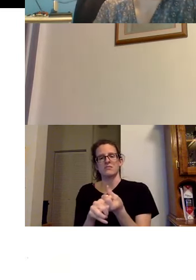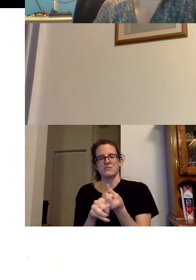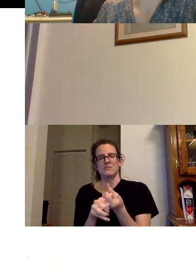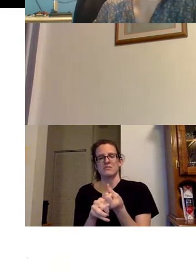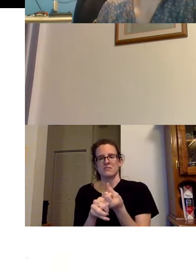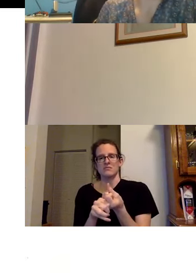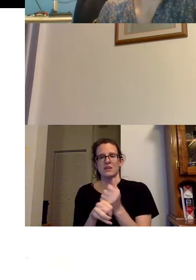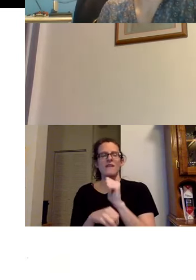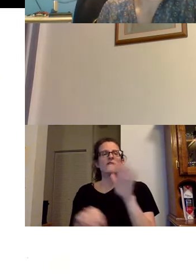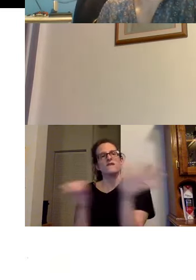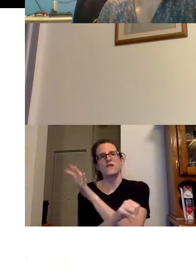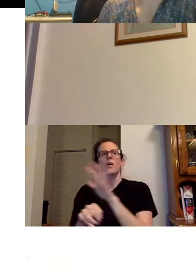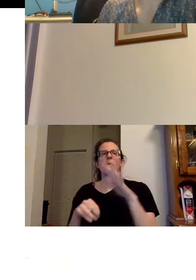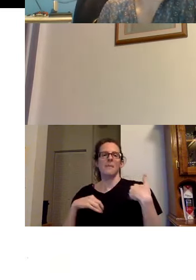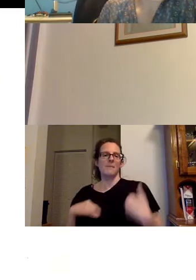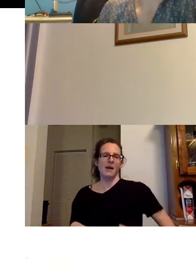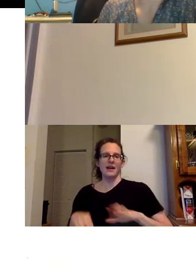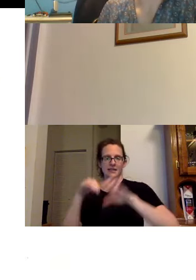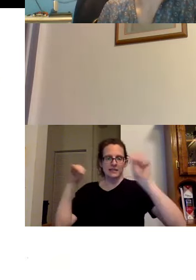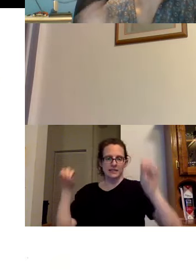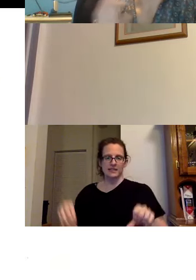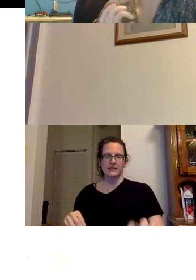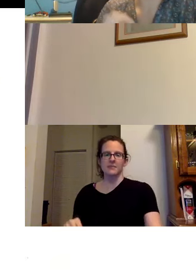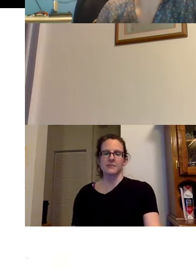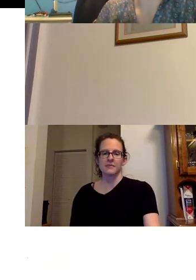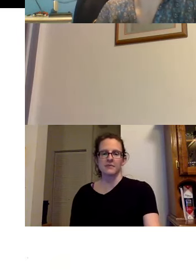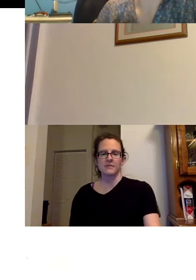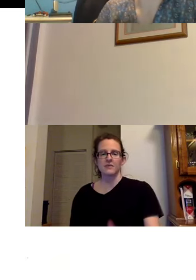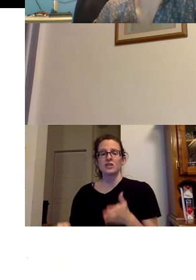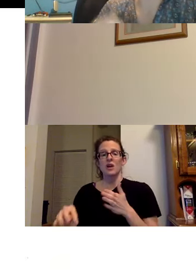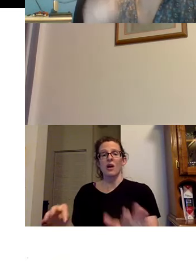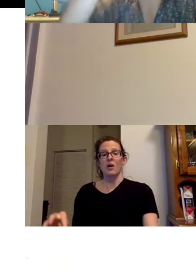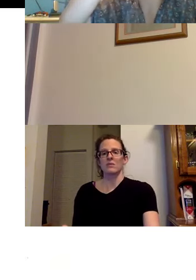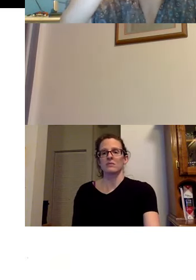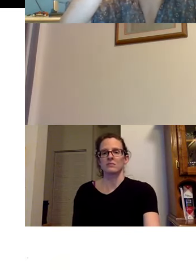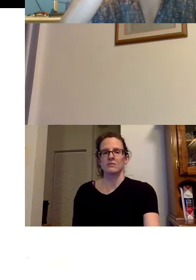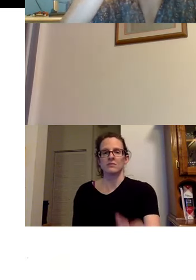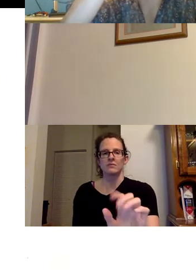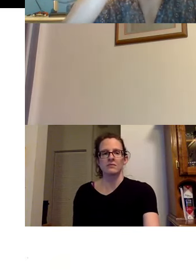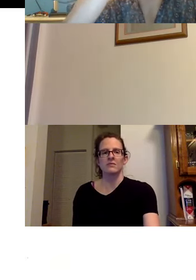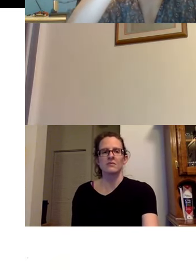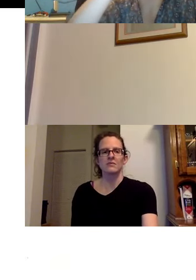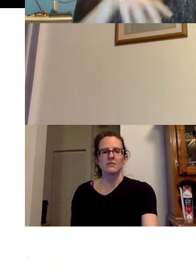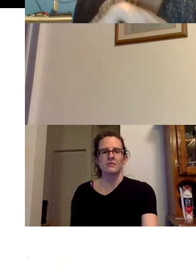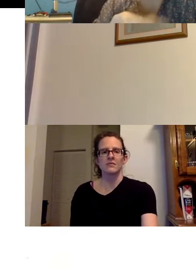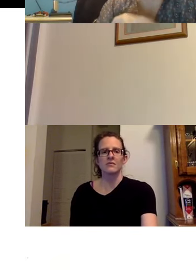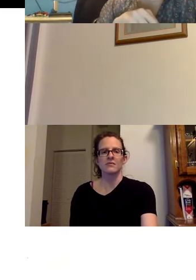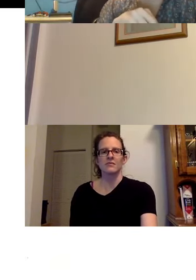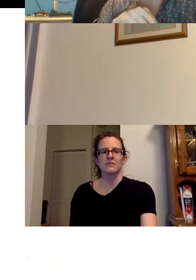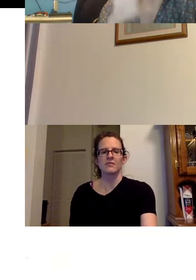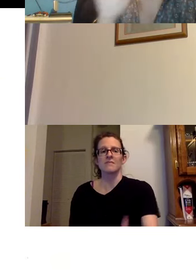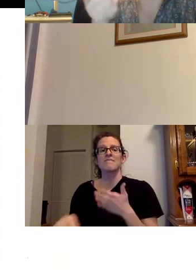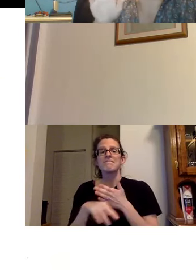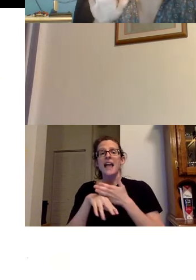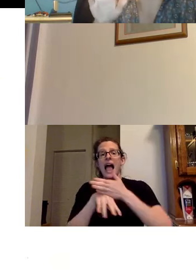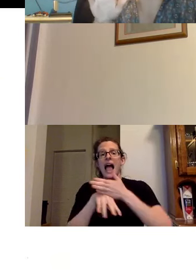body systems. After the class, I would love for you to take this quiz that it's going to talk